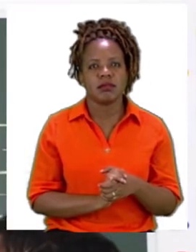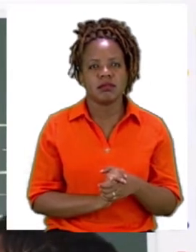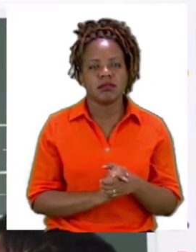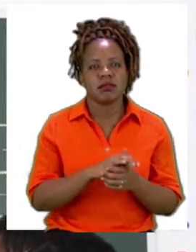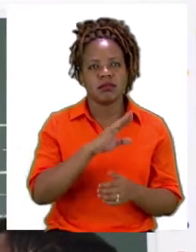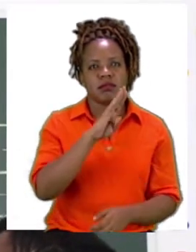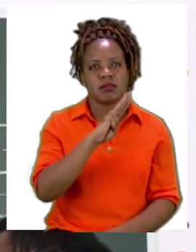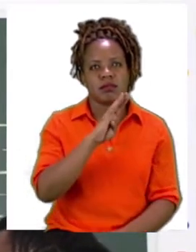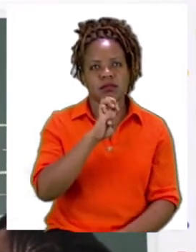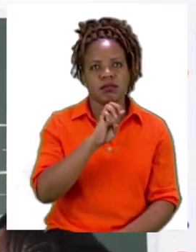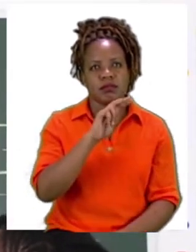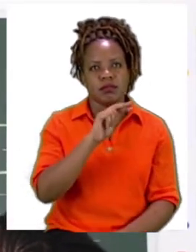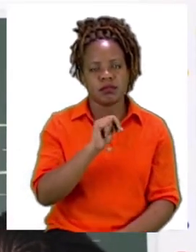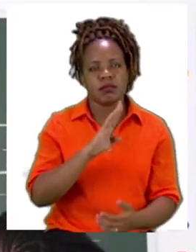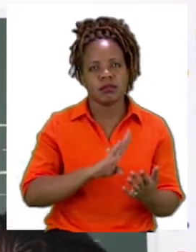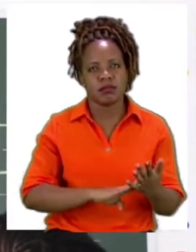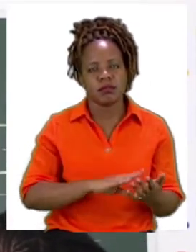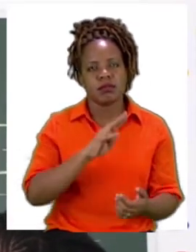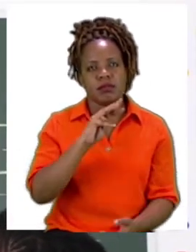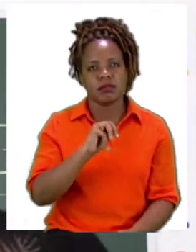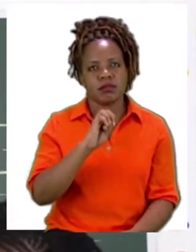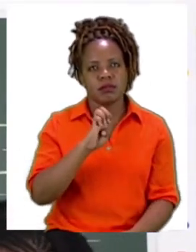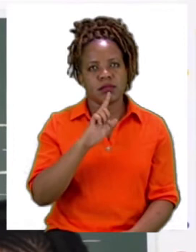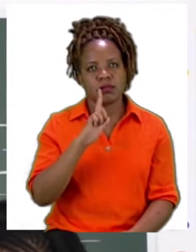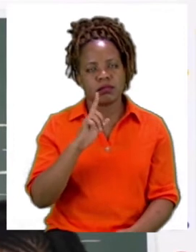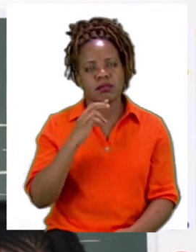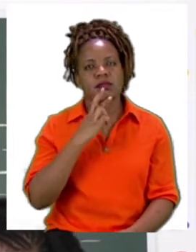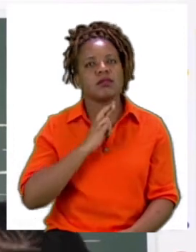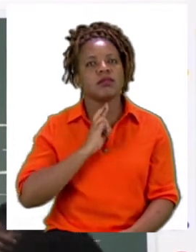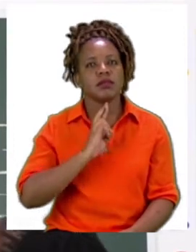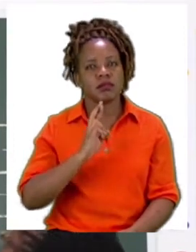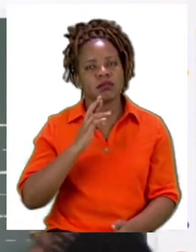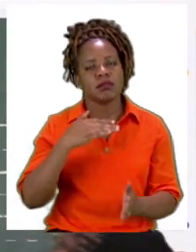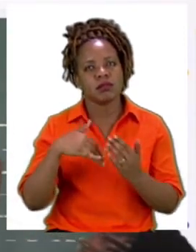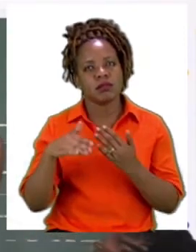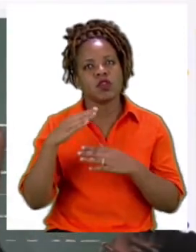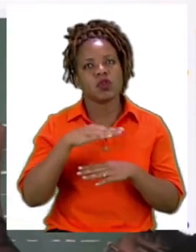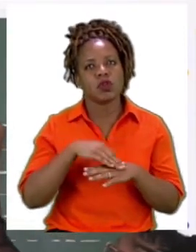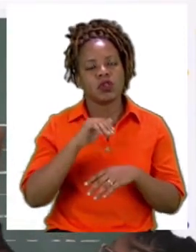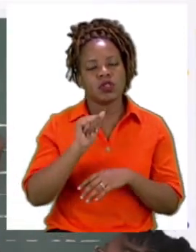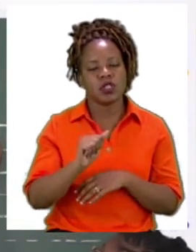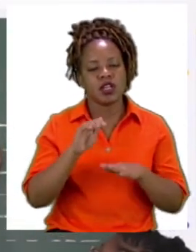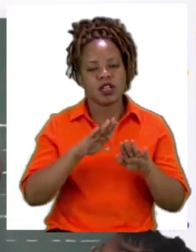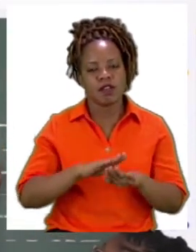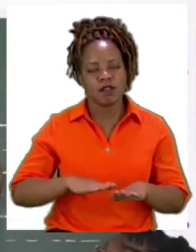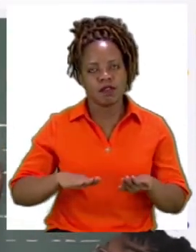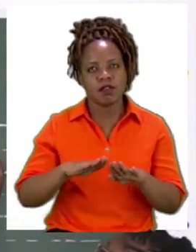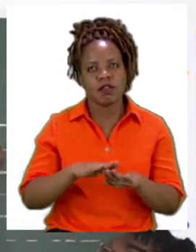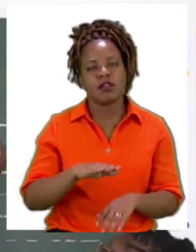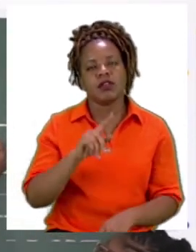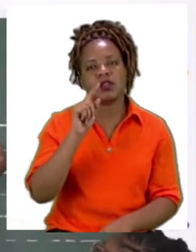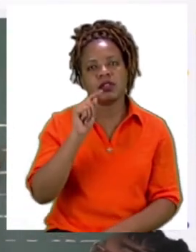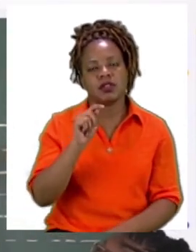Ben and Mel are going on a field trip. So the